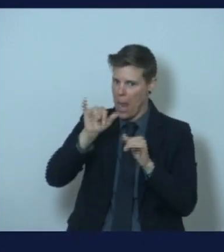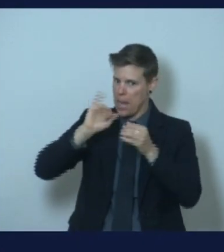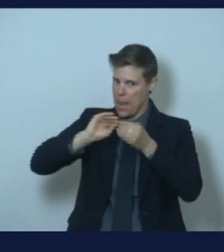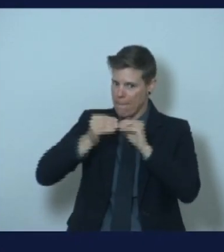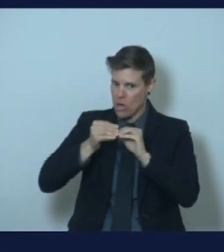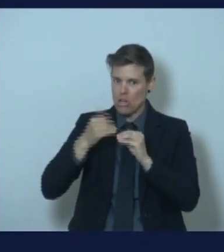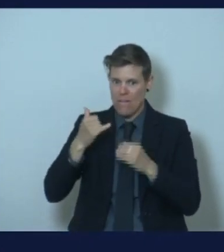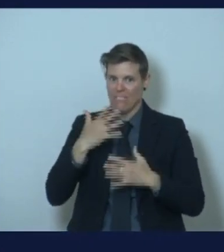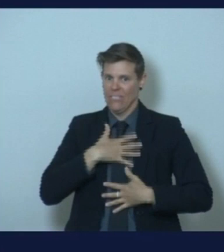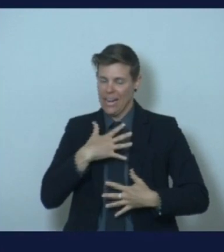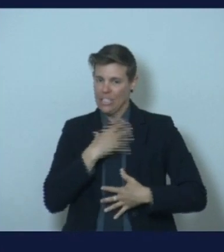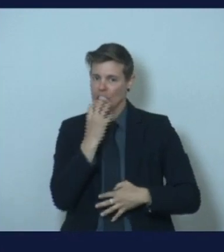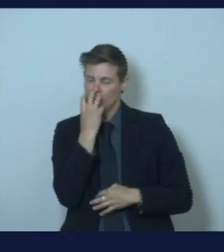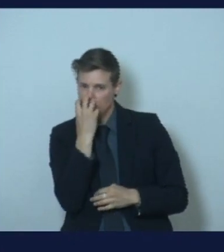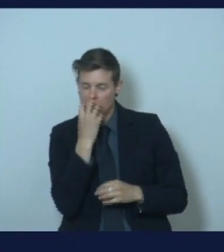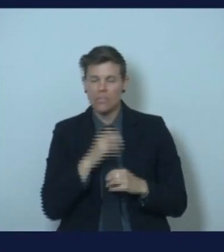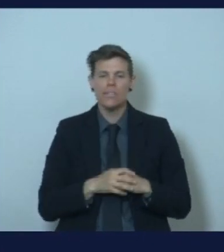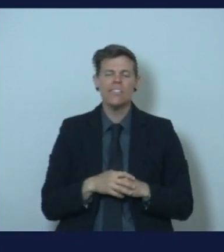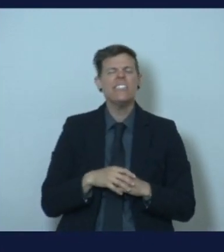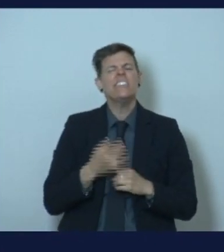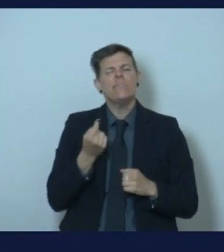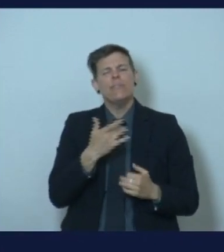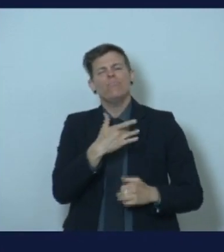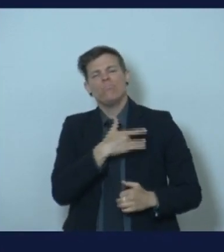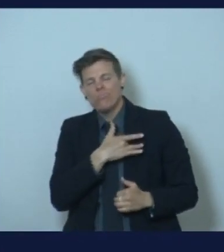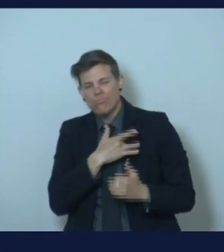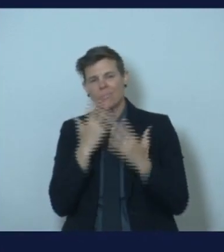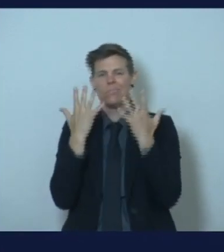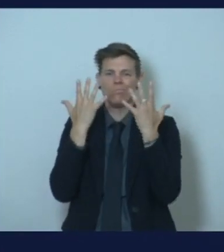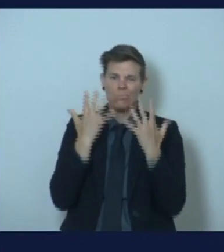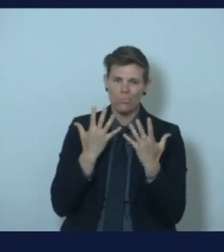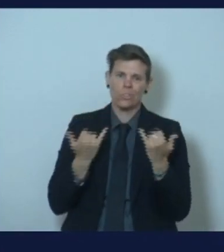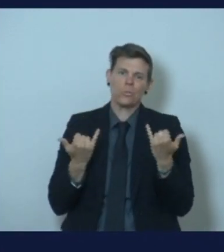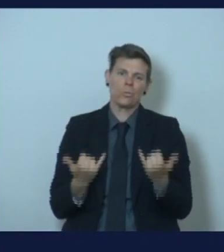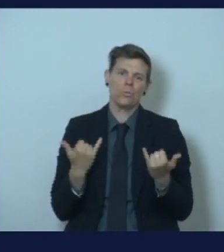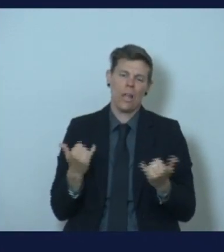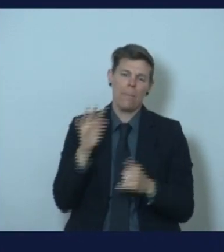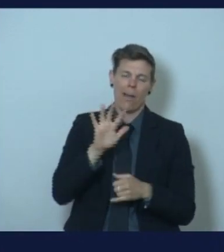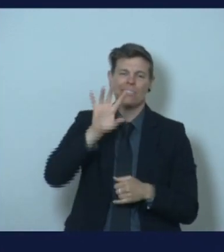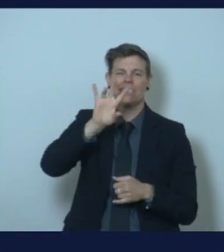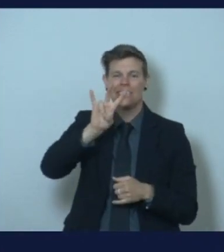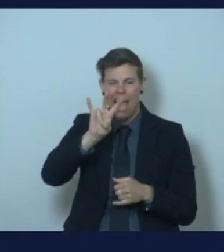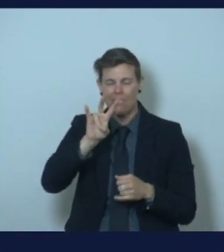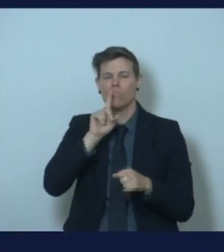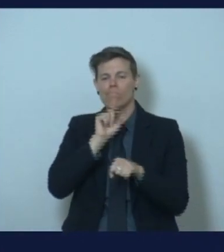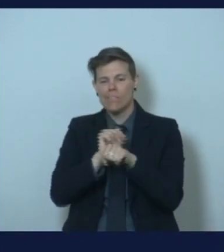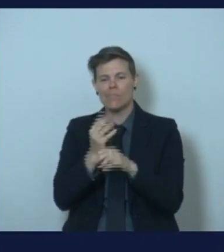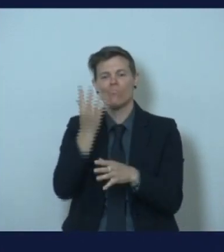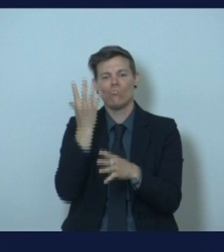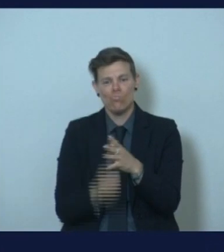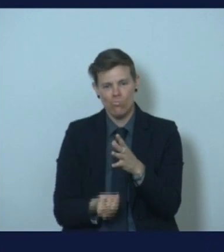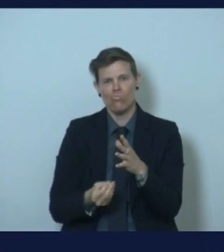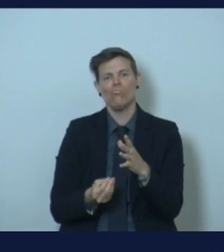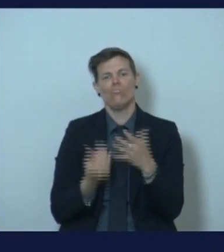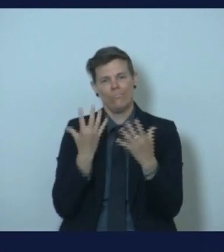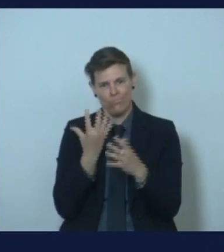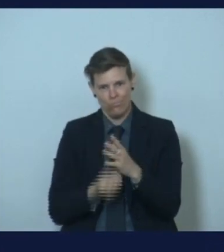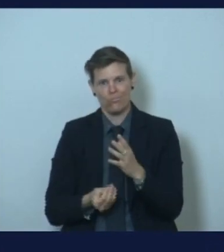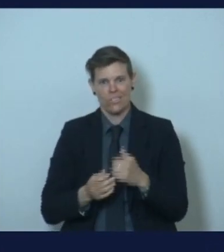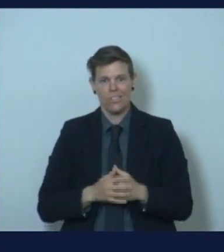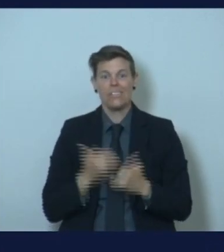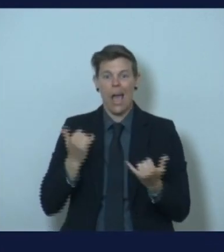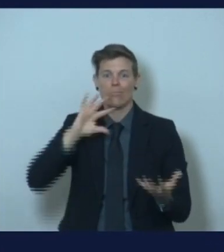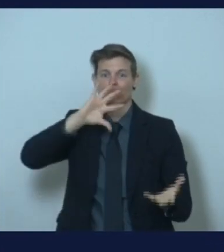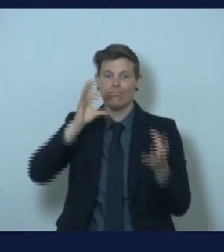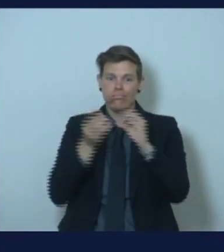Unfortunately, we have 7 new deaths today. That gives us a 283 total. And